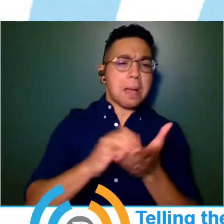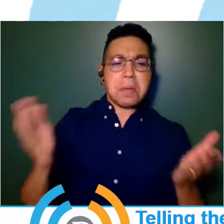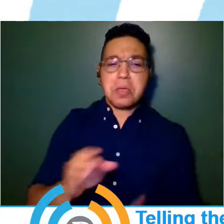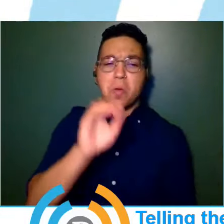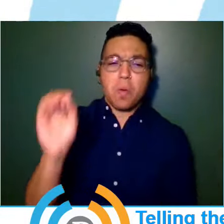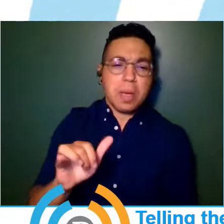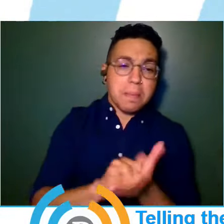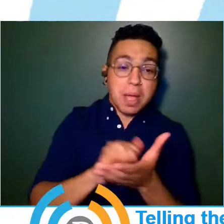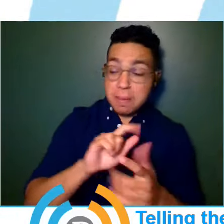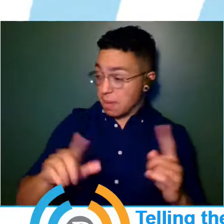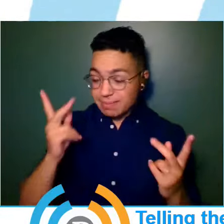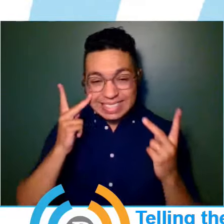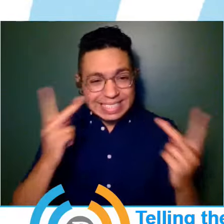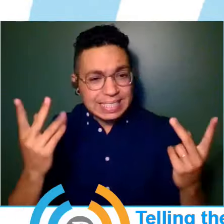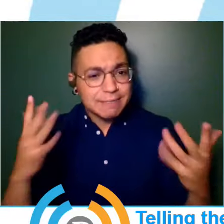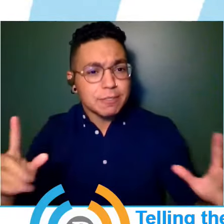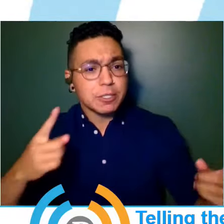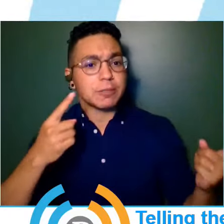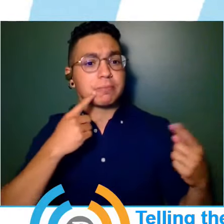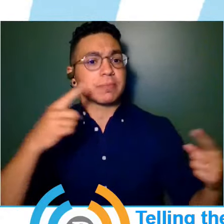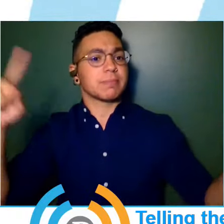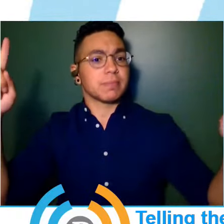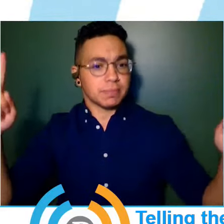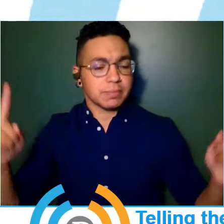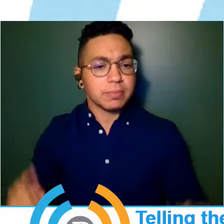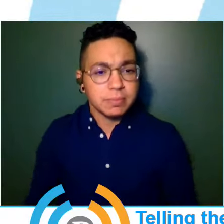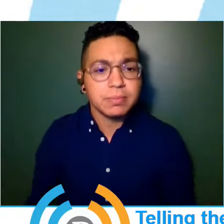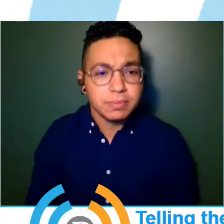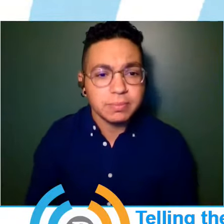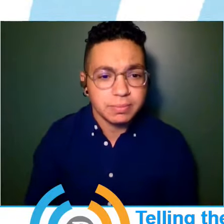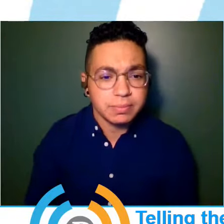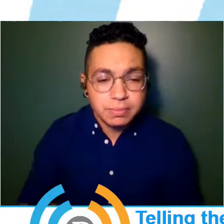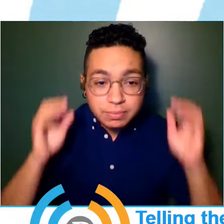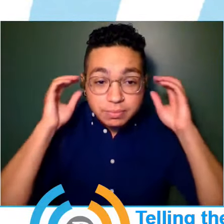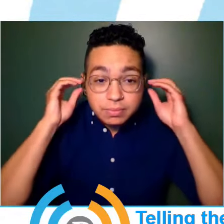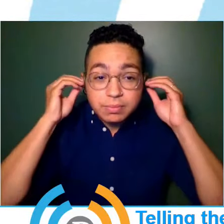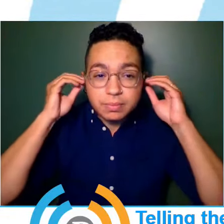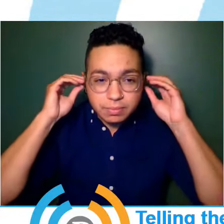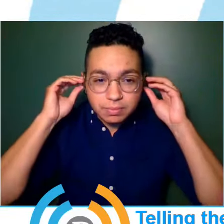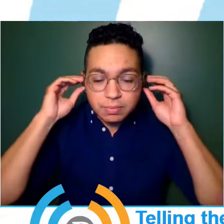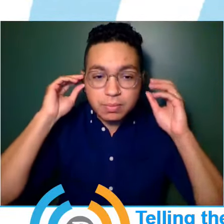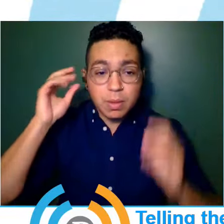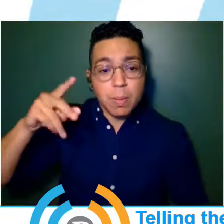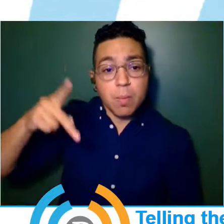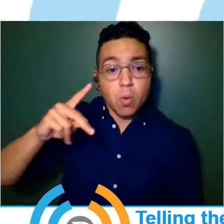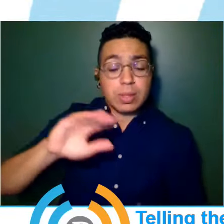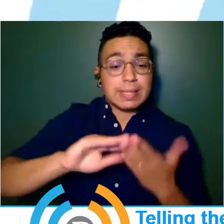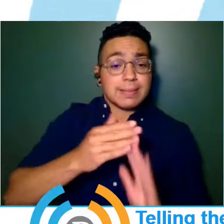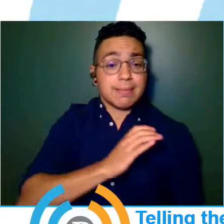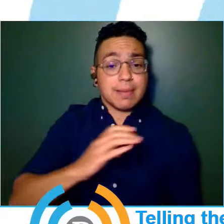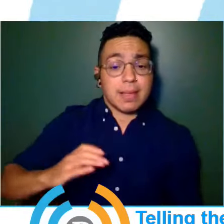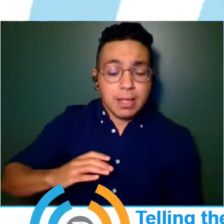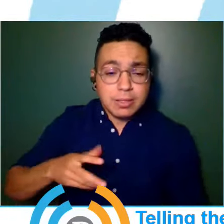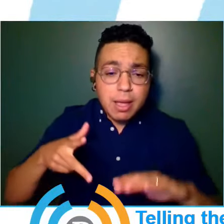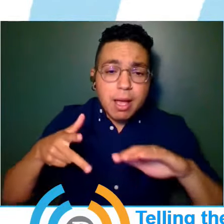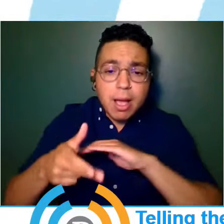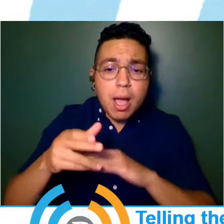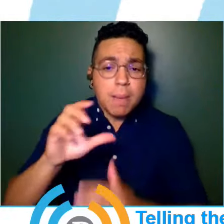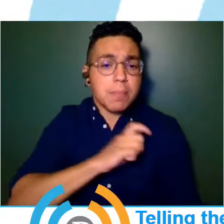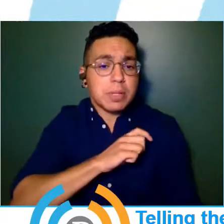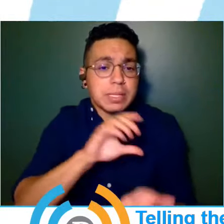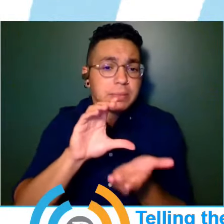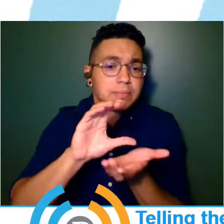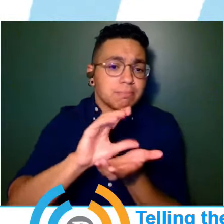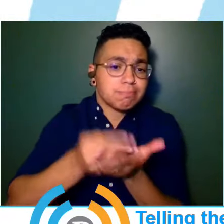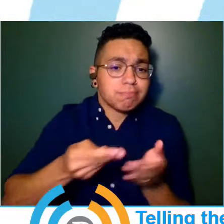Run down a few of the things that I'm aware of that have taken place. The Portland City Council cut the police budget